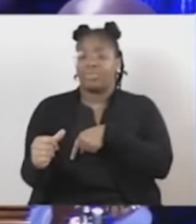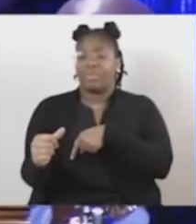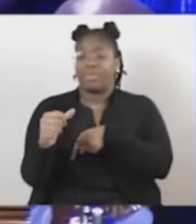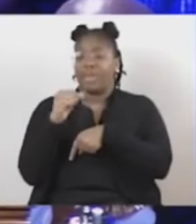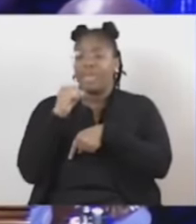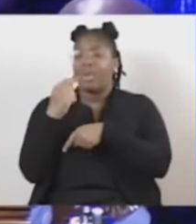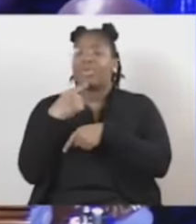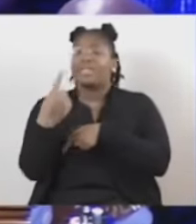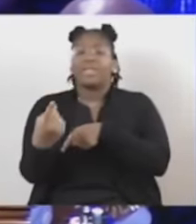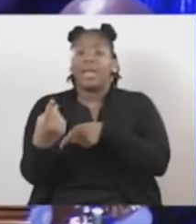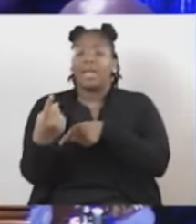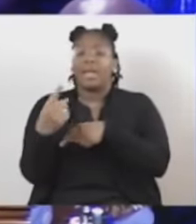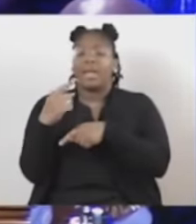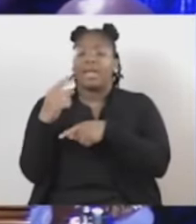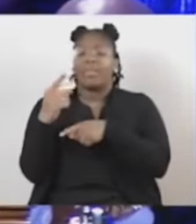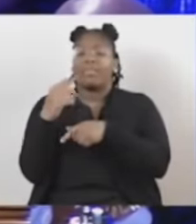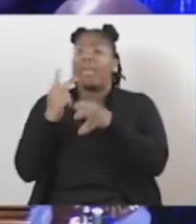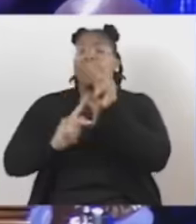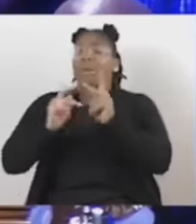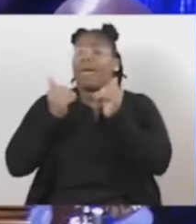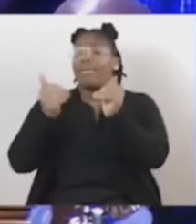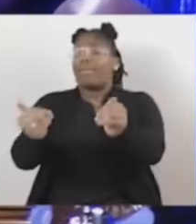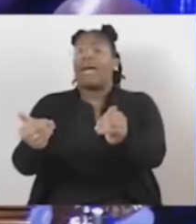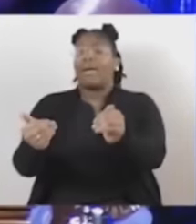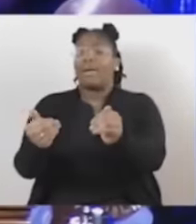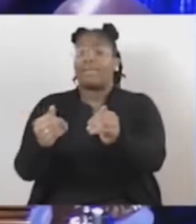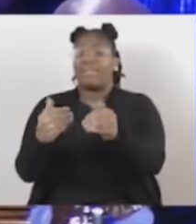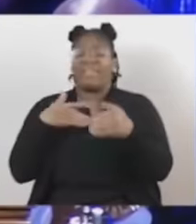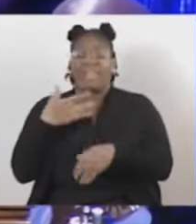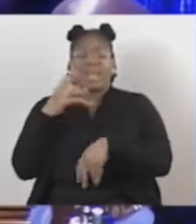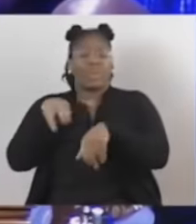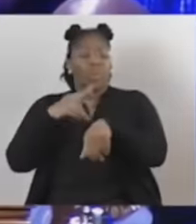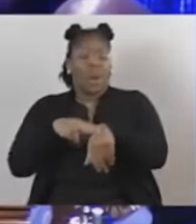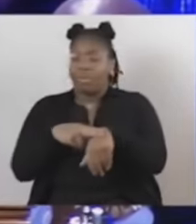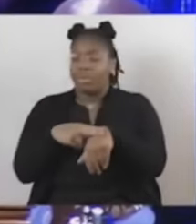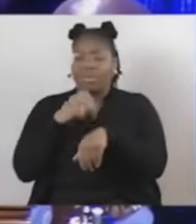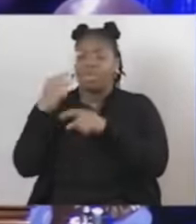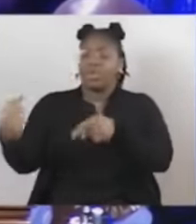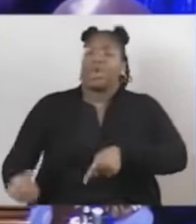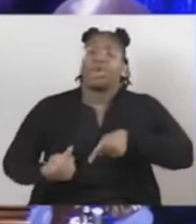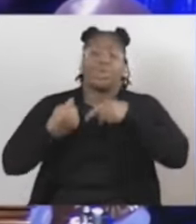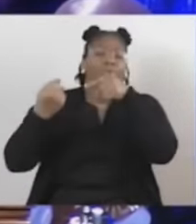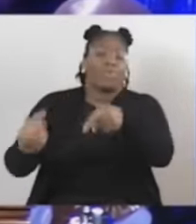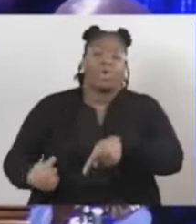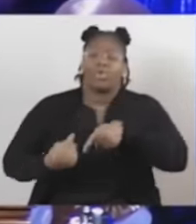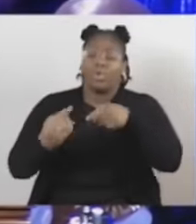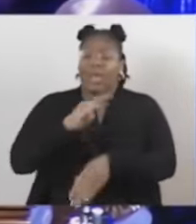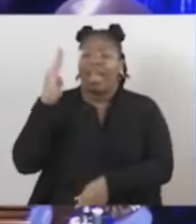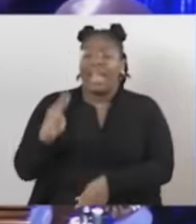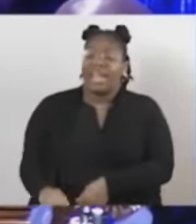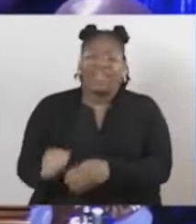while accolades were coming his way, while he had as many people that envied him as there were that admired